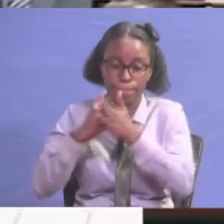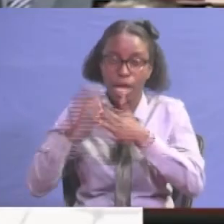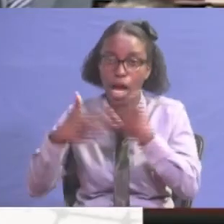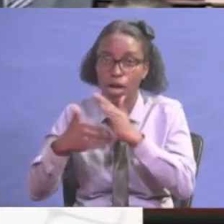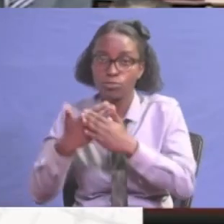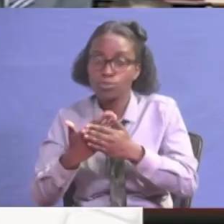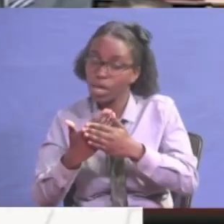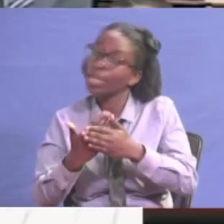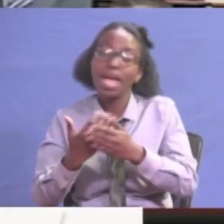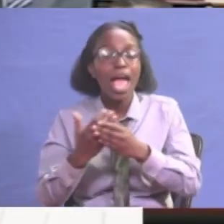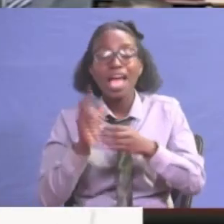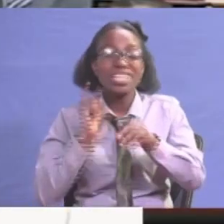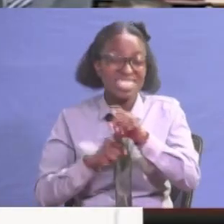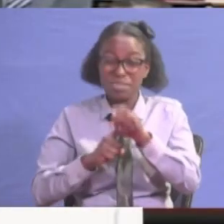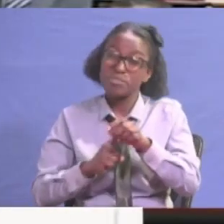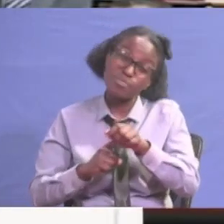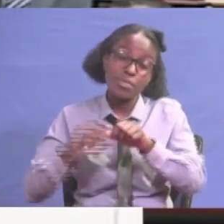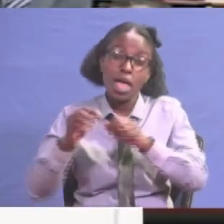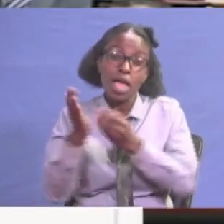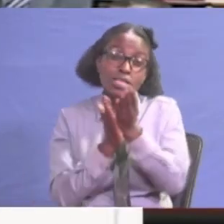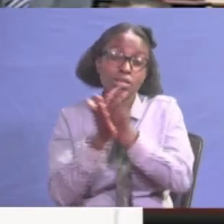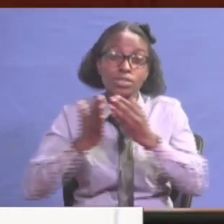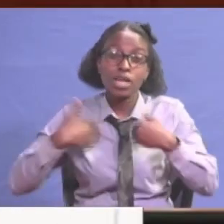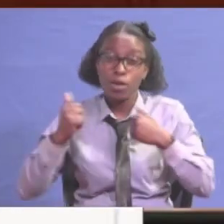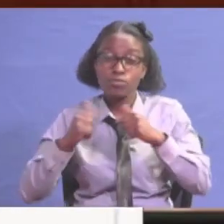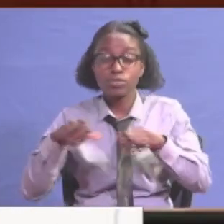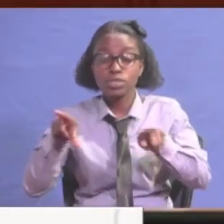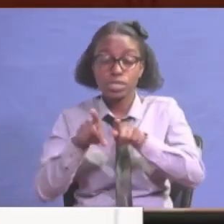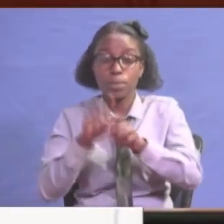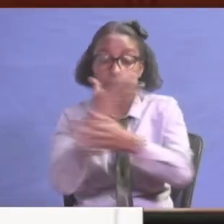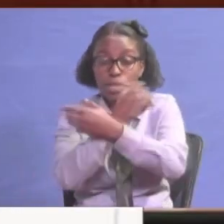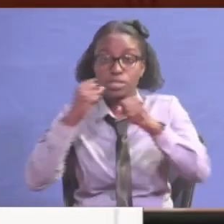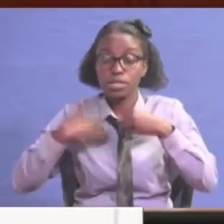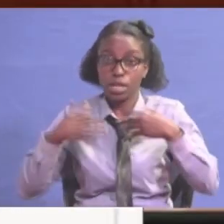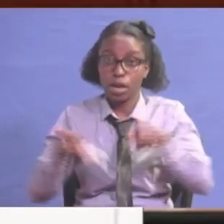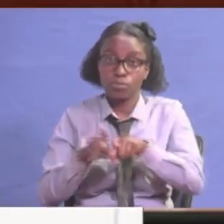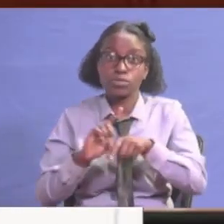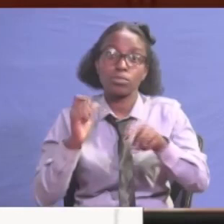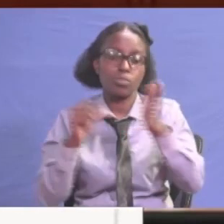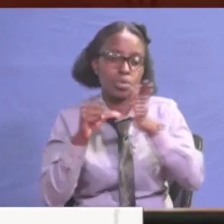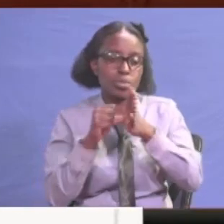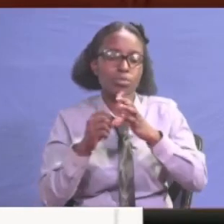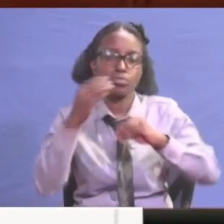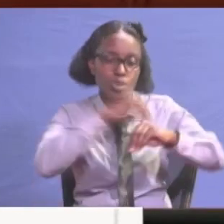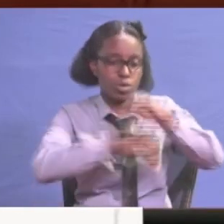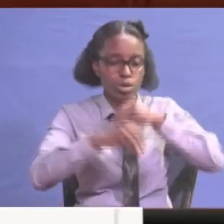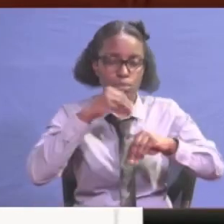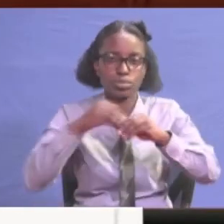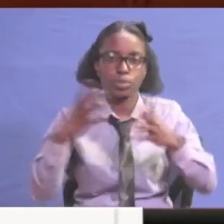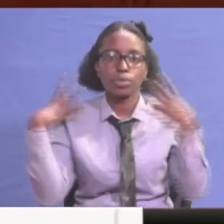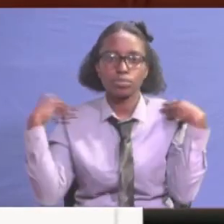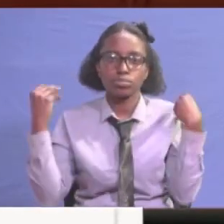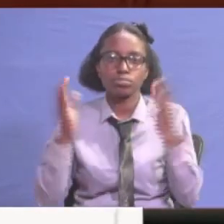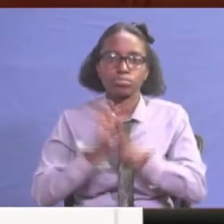Intelligence Service, insubordination to the President, bullying public officers, and involvement in corrupt practices. The Deputy President